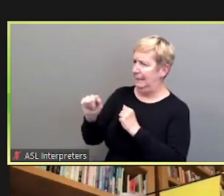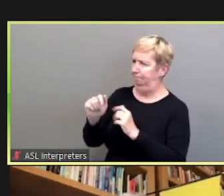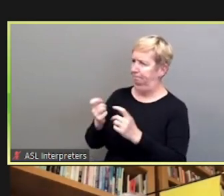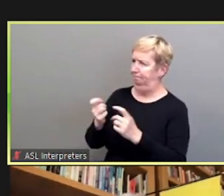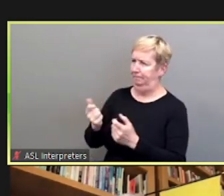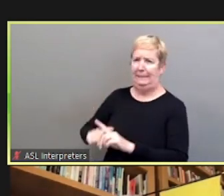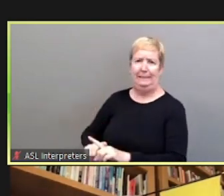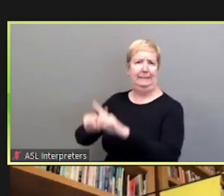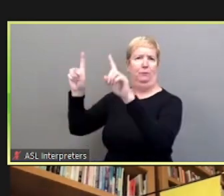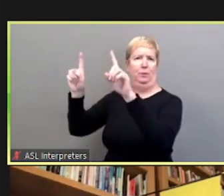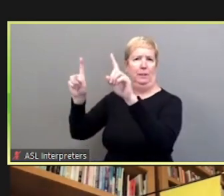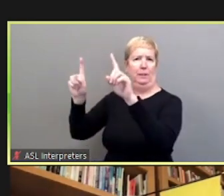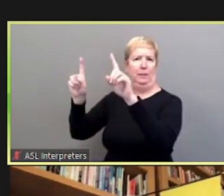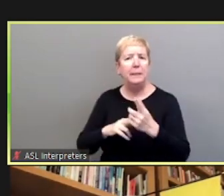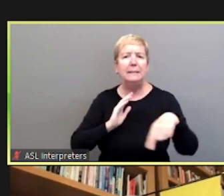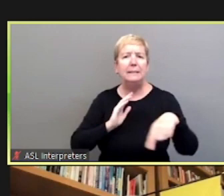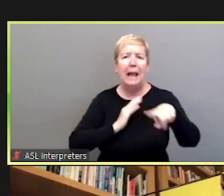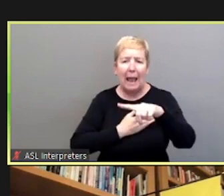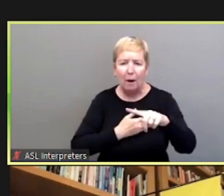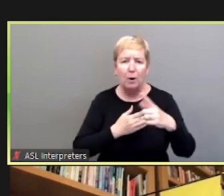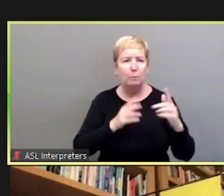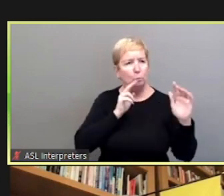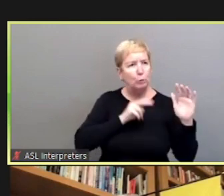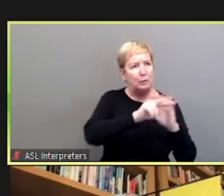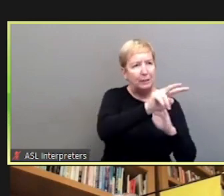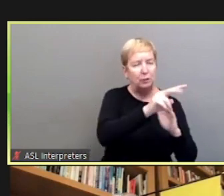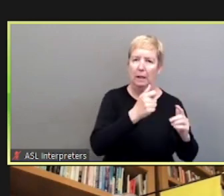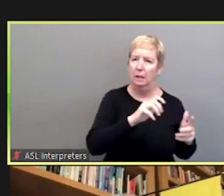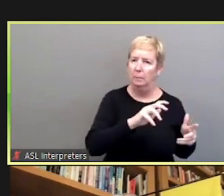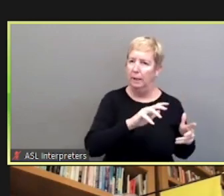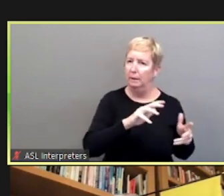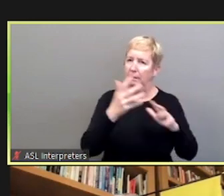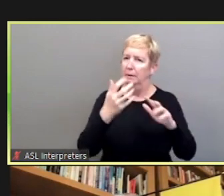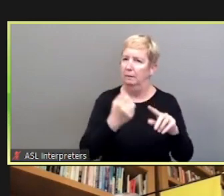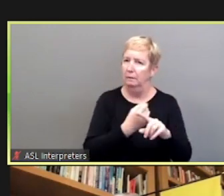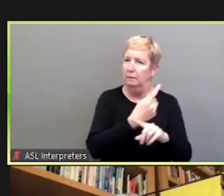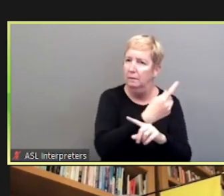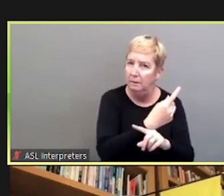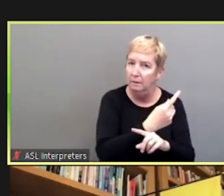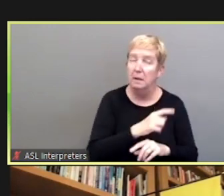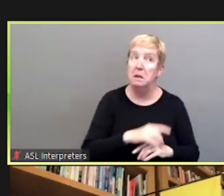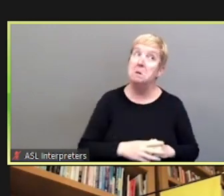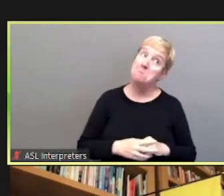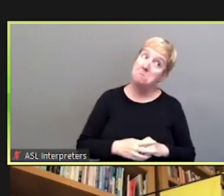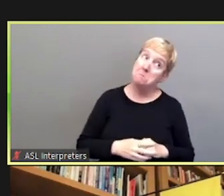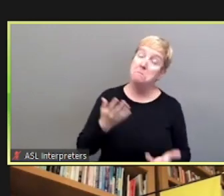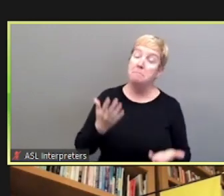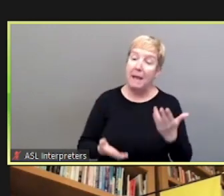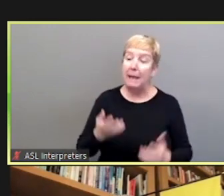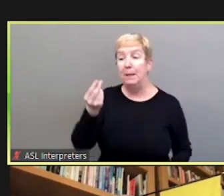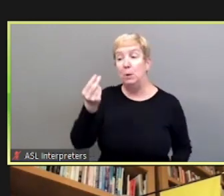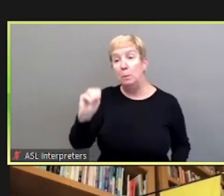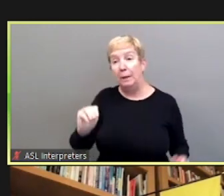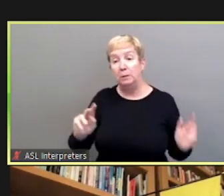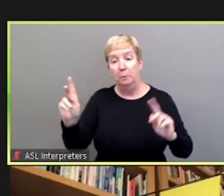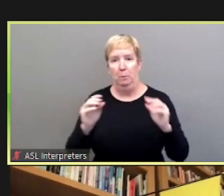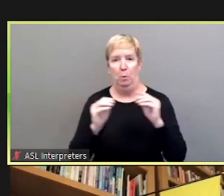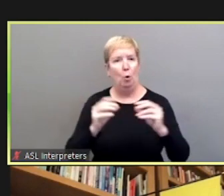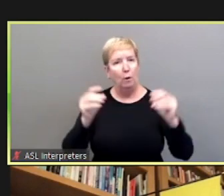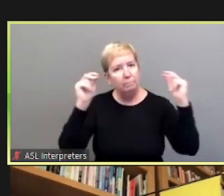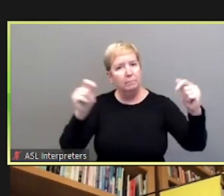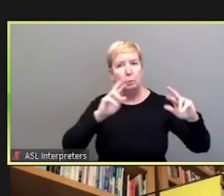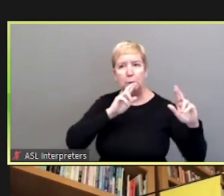this change in the shape of the curve. Some of us believe that New Mexicans responded more quickly,